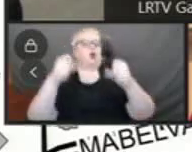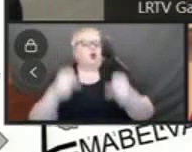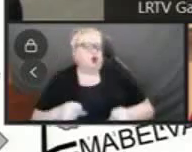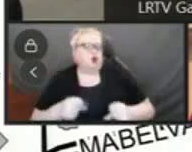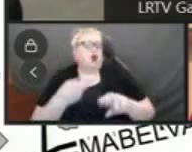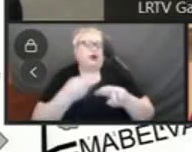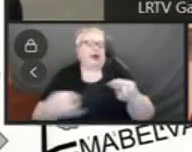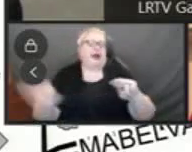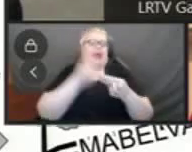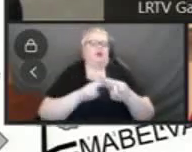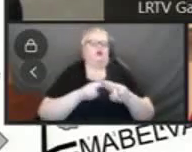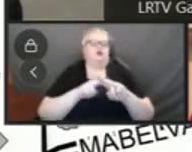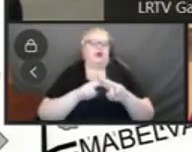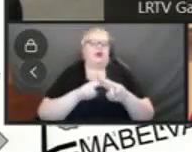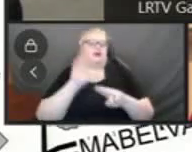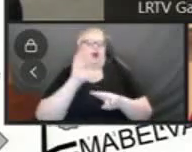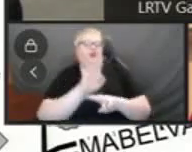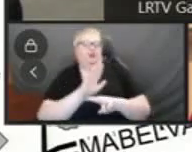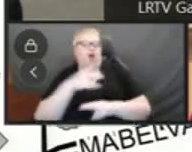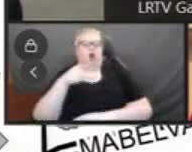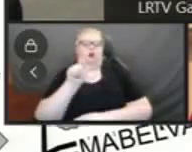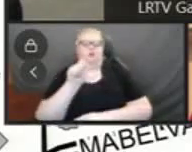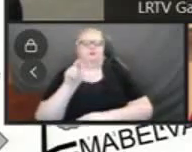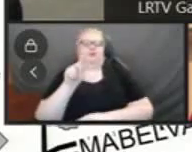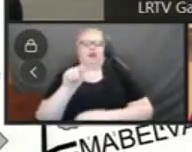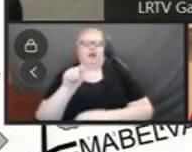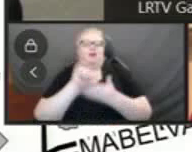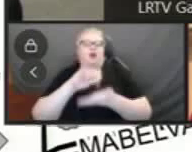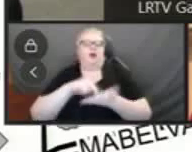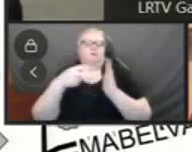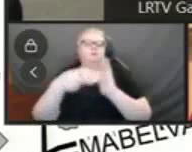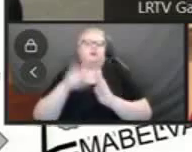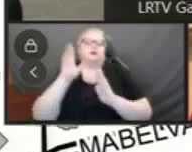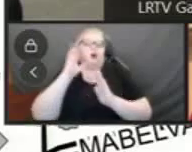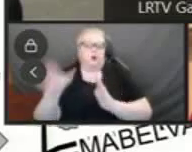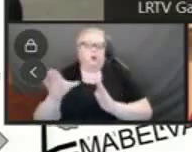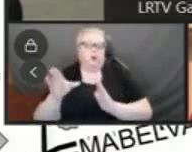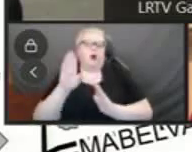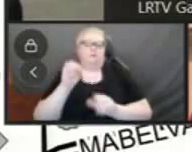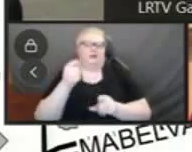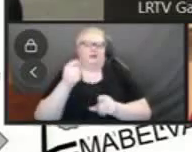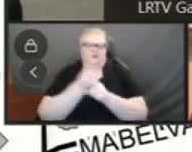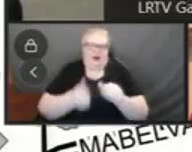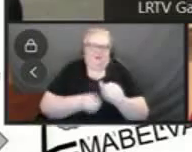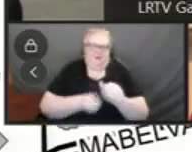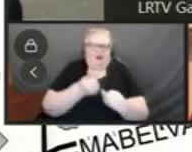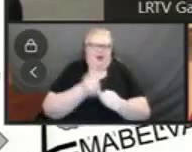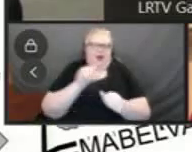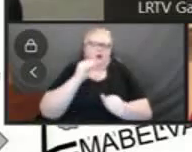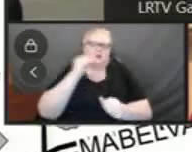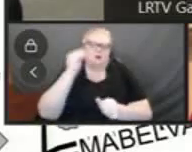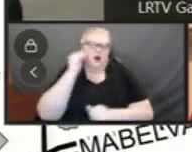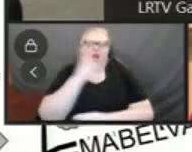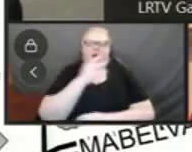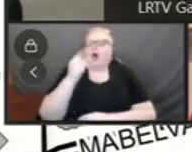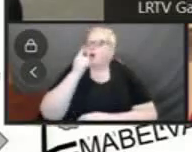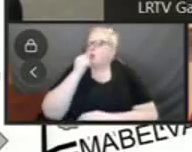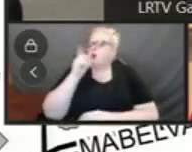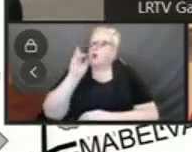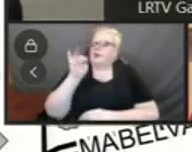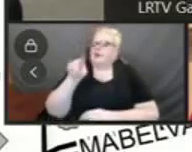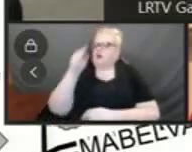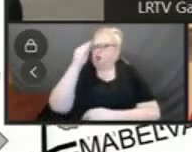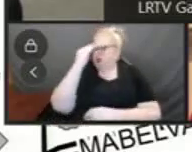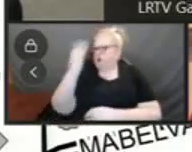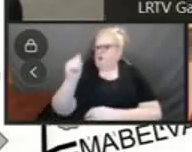increase this, which that would send it over right behind these houses. Also, who did you notify at the highway department?